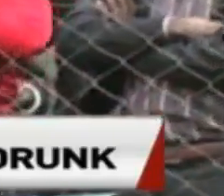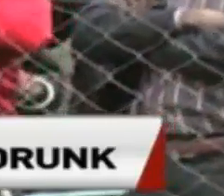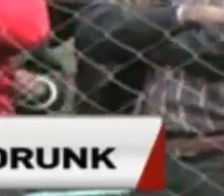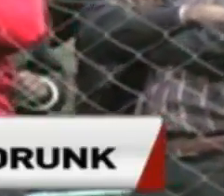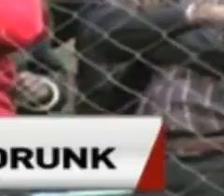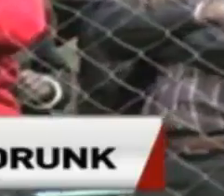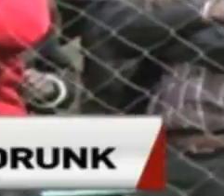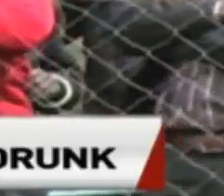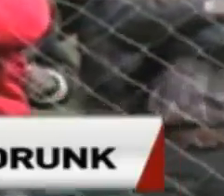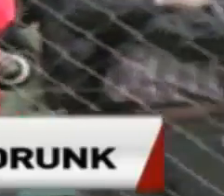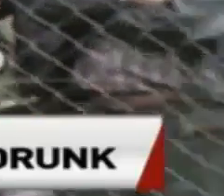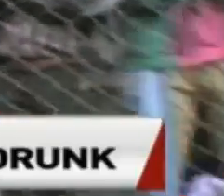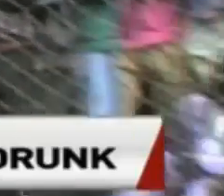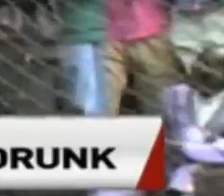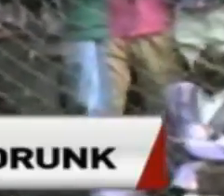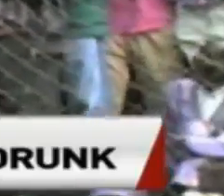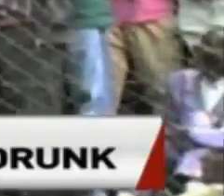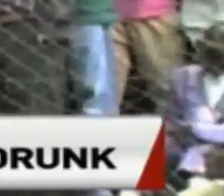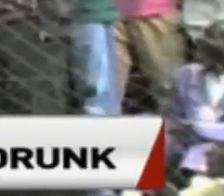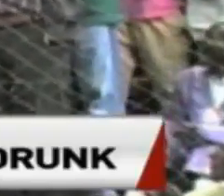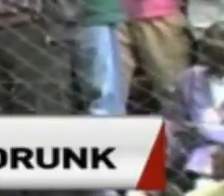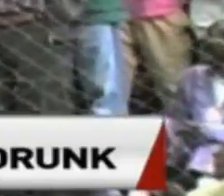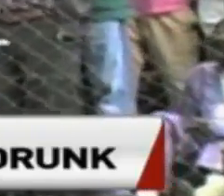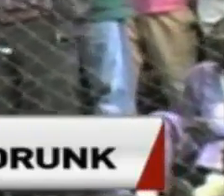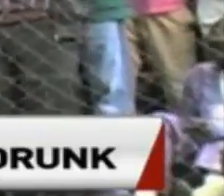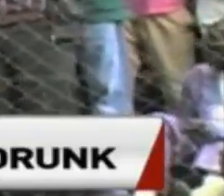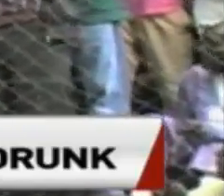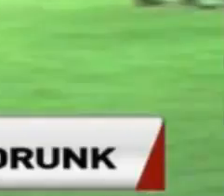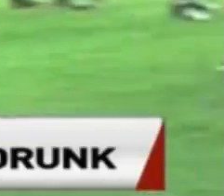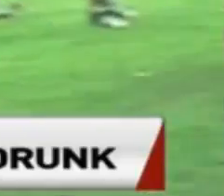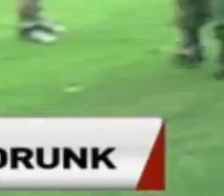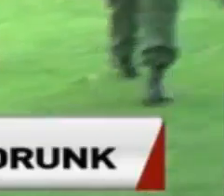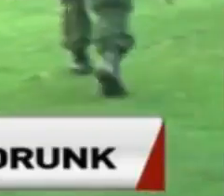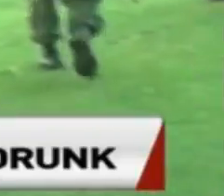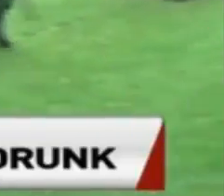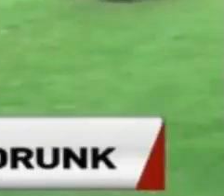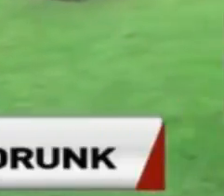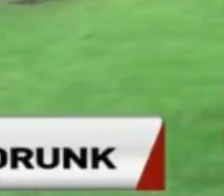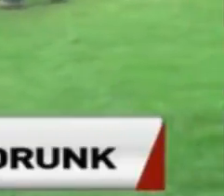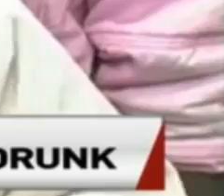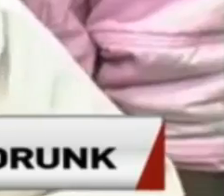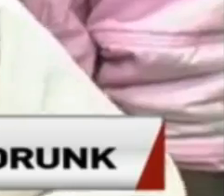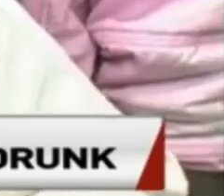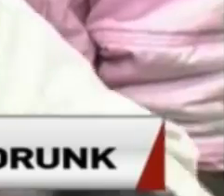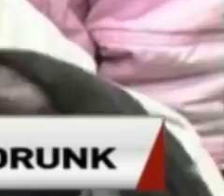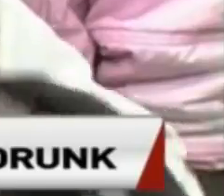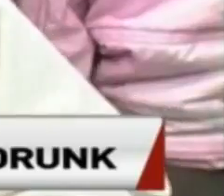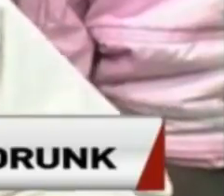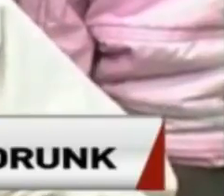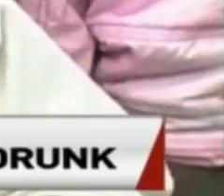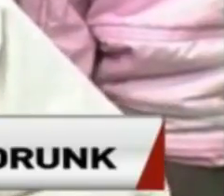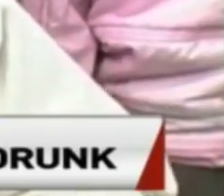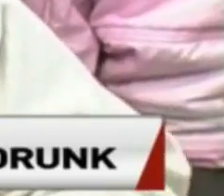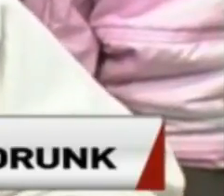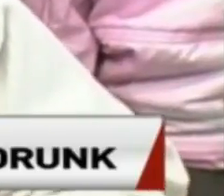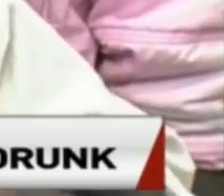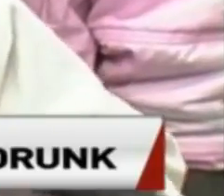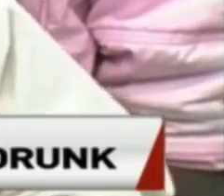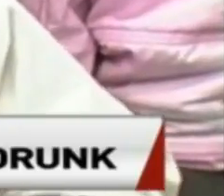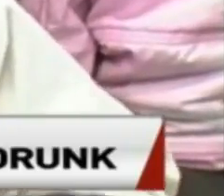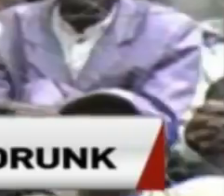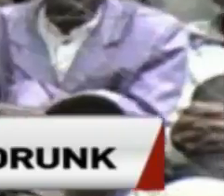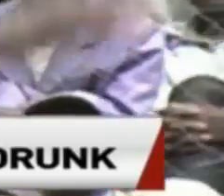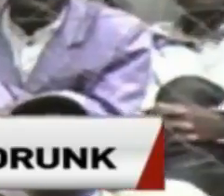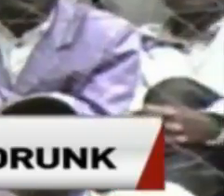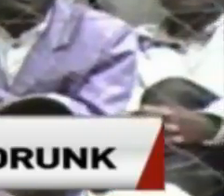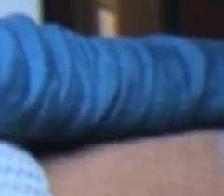And Molo MP goes to an event championing against alcoholism, but... Na amekuja akiwa